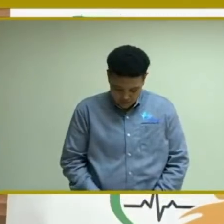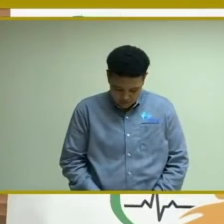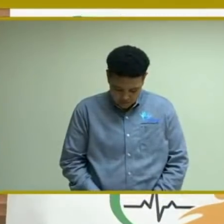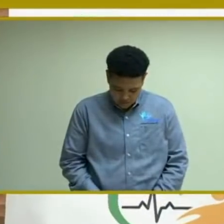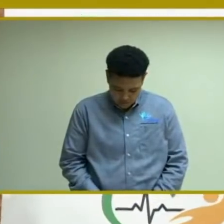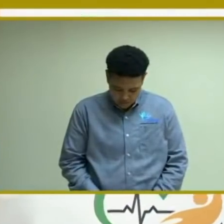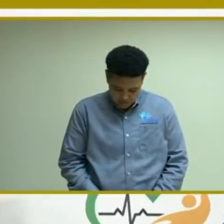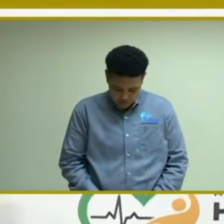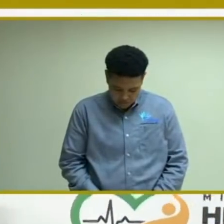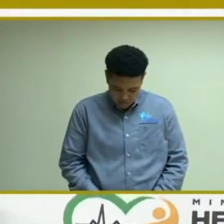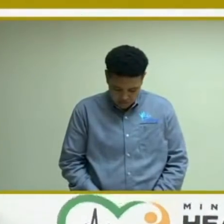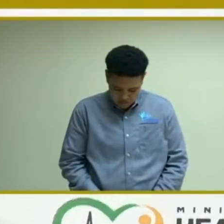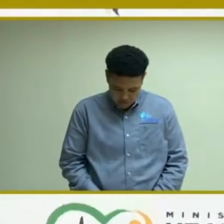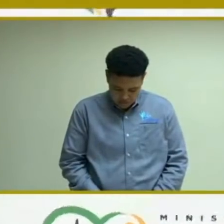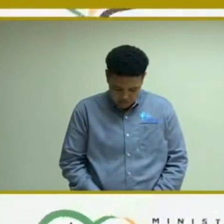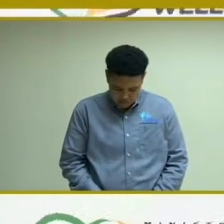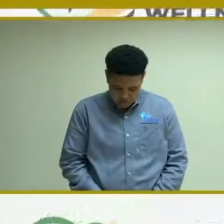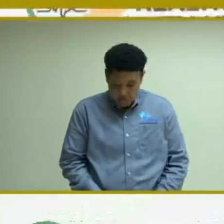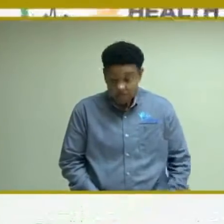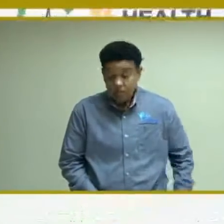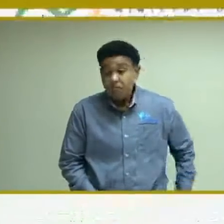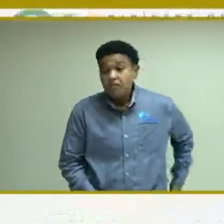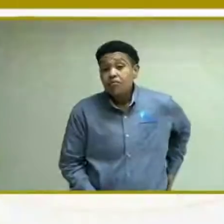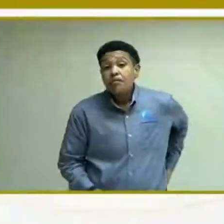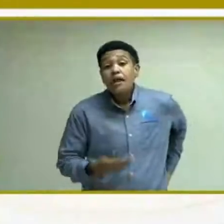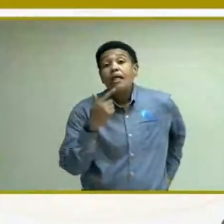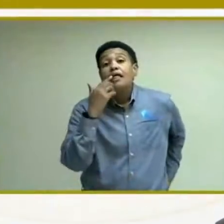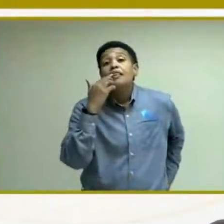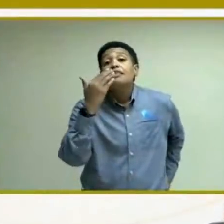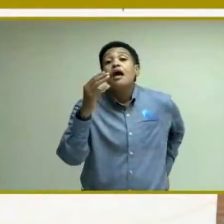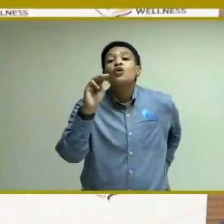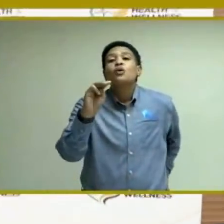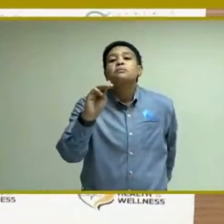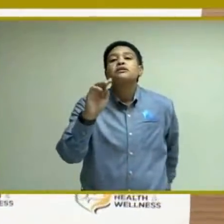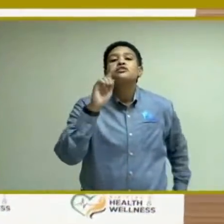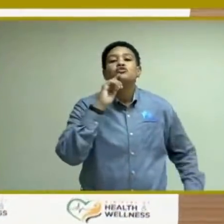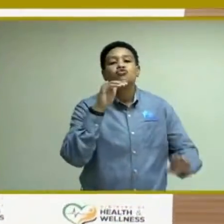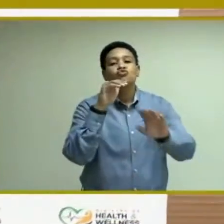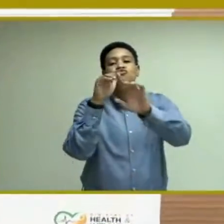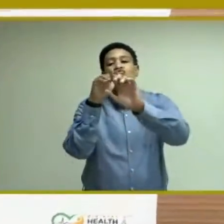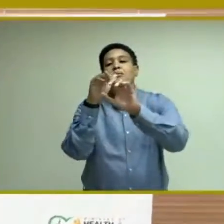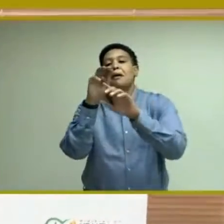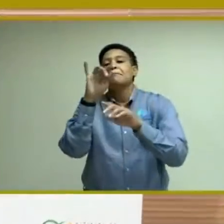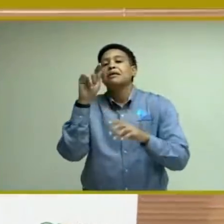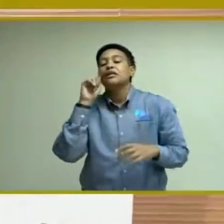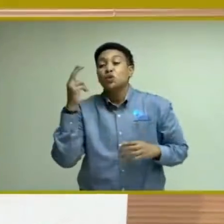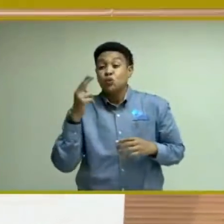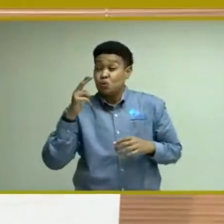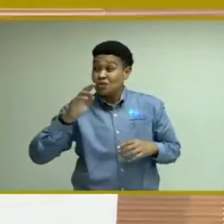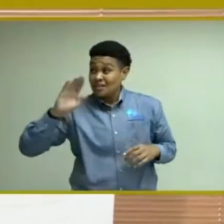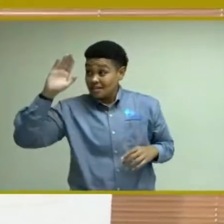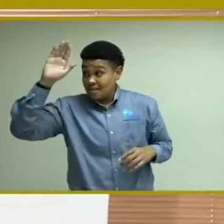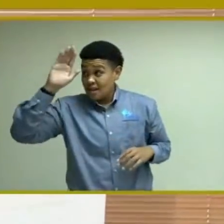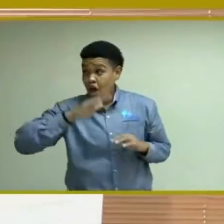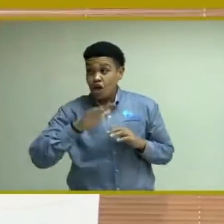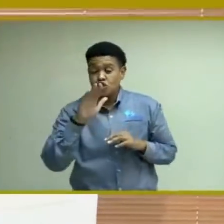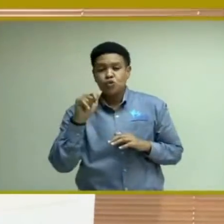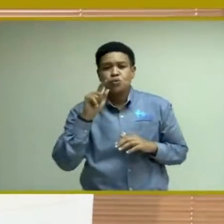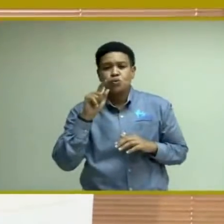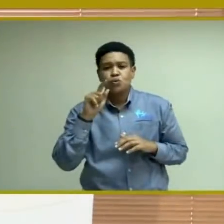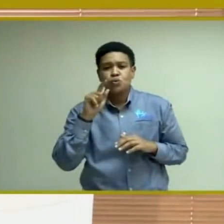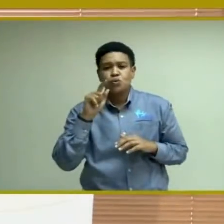Thank you very much, Minister. Just reminding our media colleagues to use the raised hand feature on Zoom to pose their questions. We'll begin with